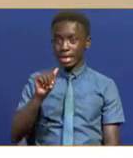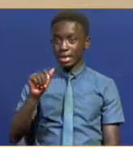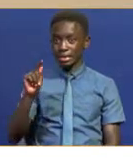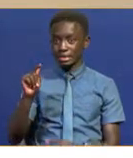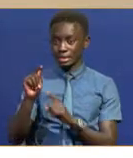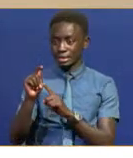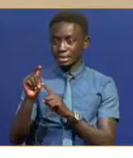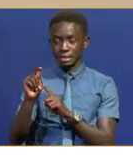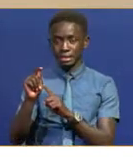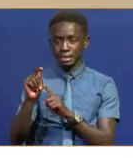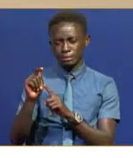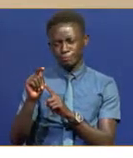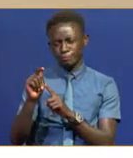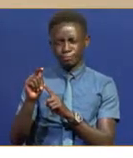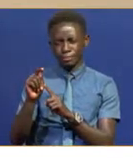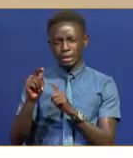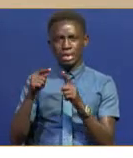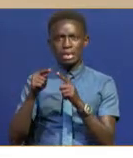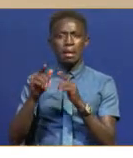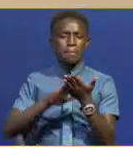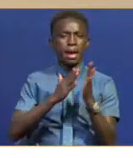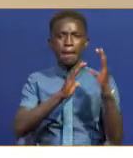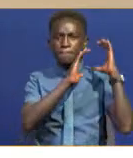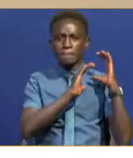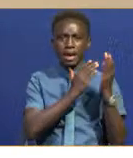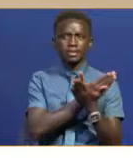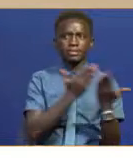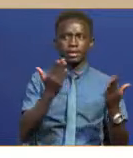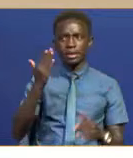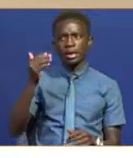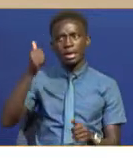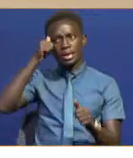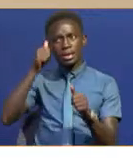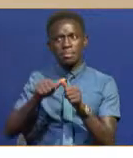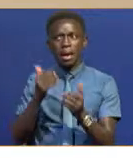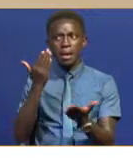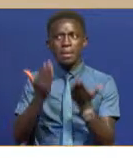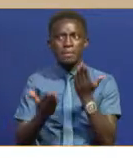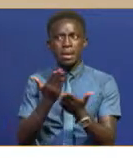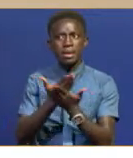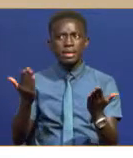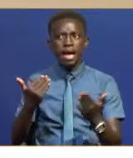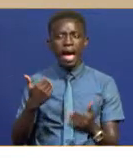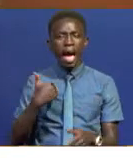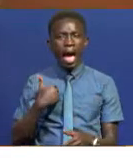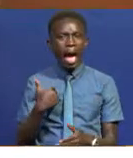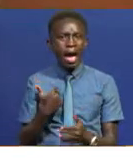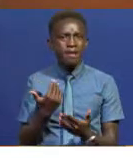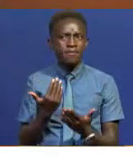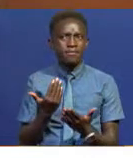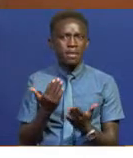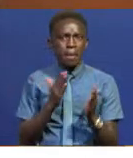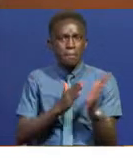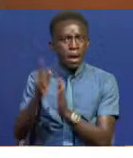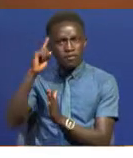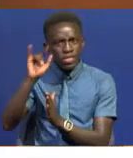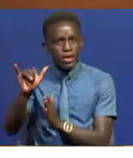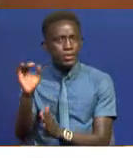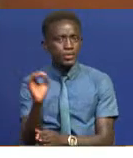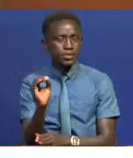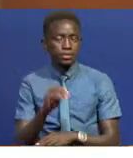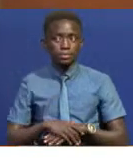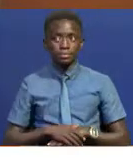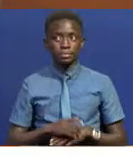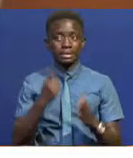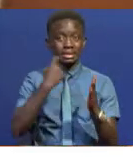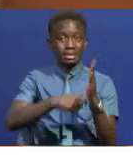burden to this particular person. Remember, they can't deduct it. They can't claim it. Maybe they're not in the greatest for VAT for certain. tax consultants at Ernst